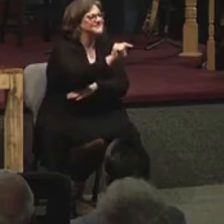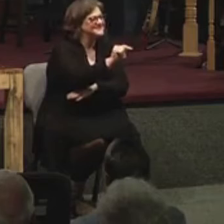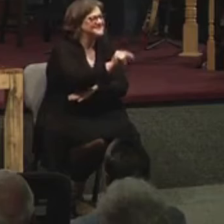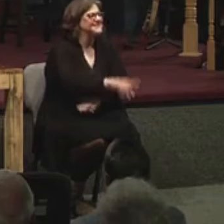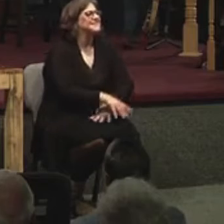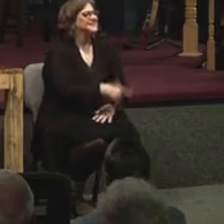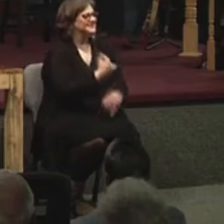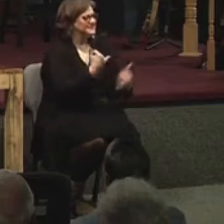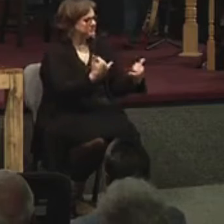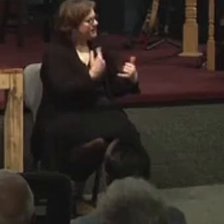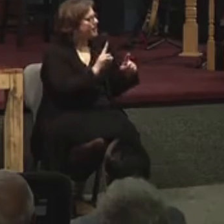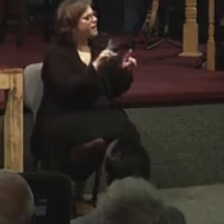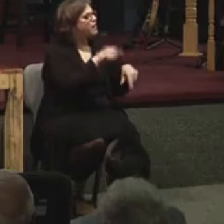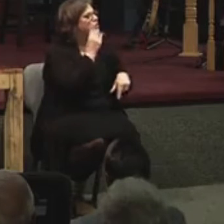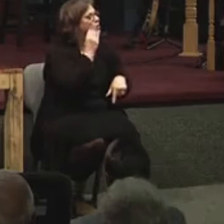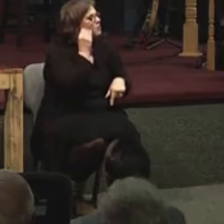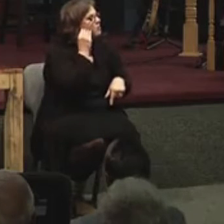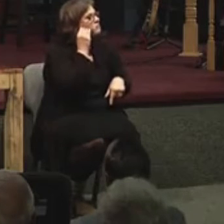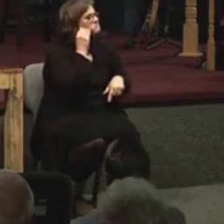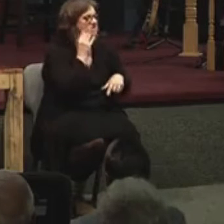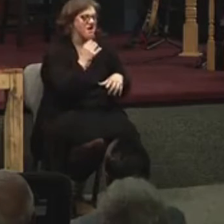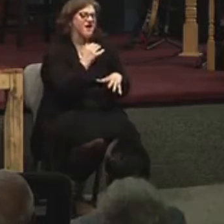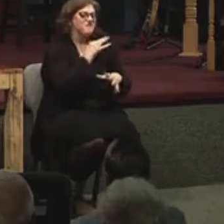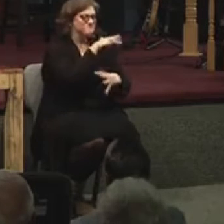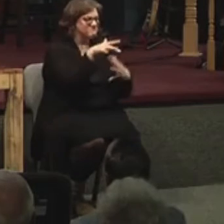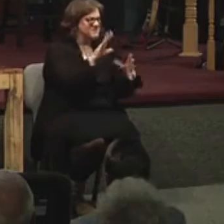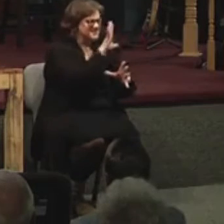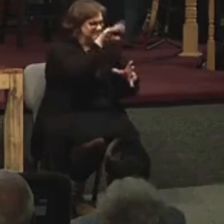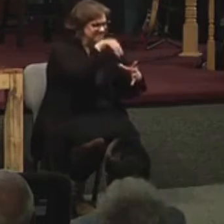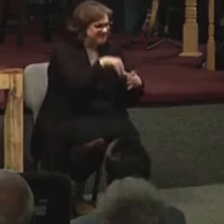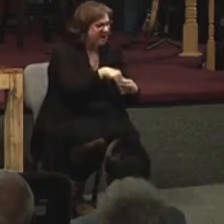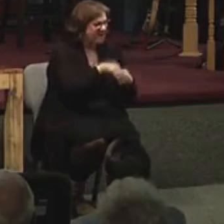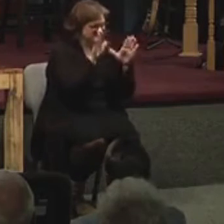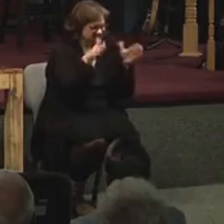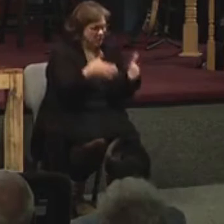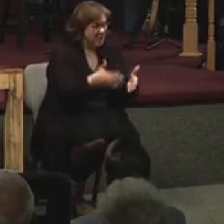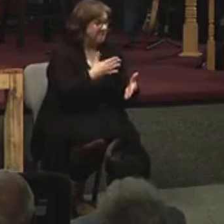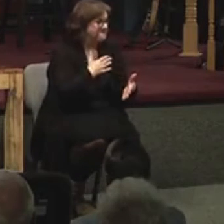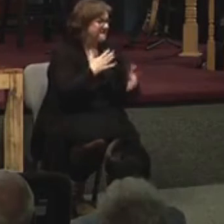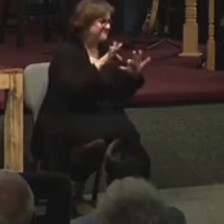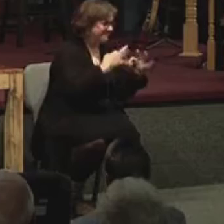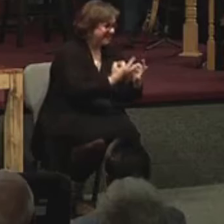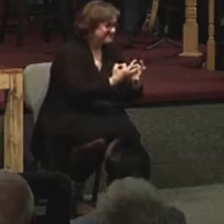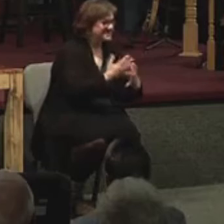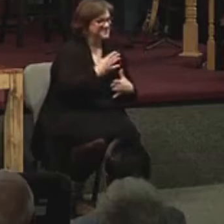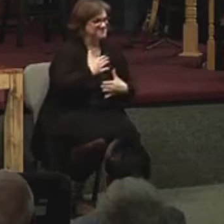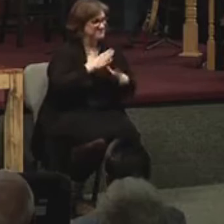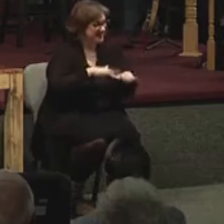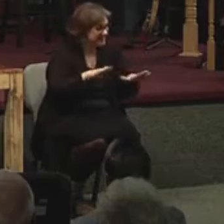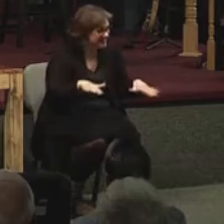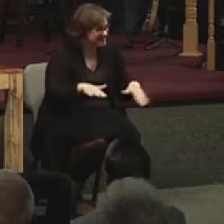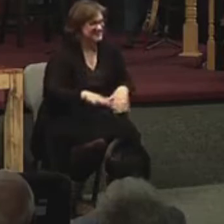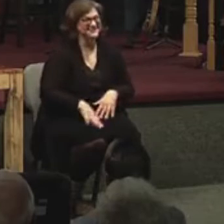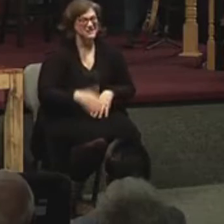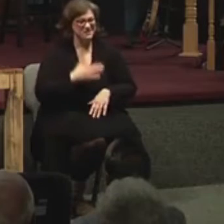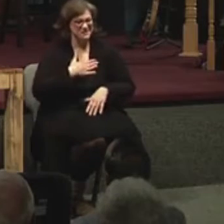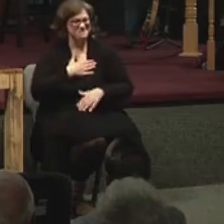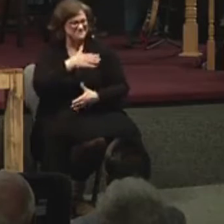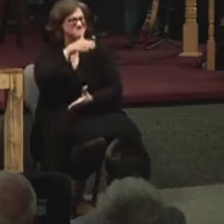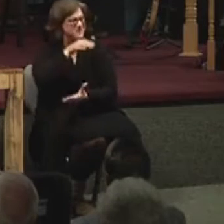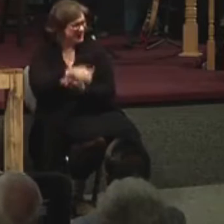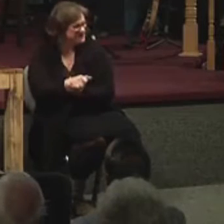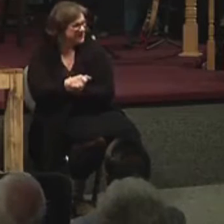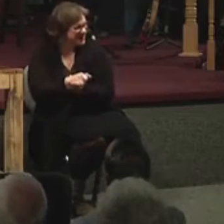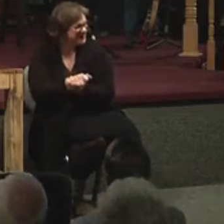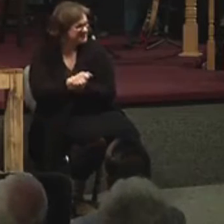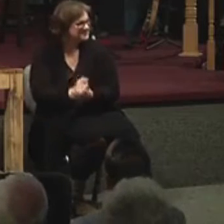present with God, not with an agenda, not with a laundry list of things that I need him to do, but I can just be.